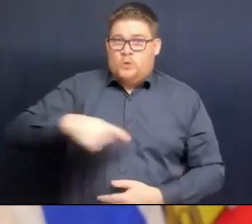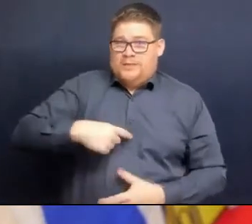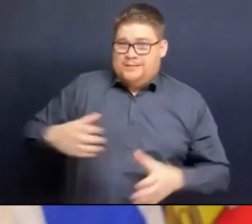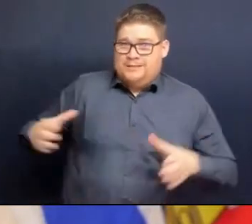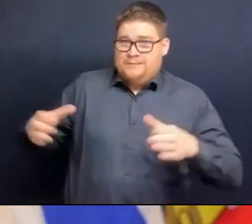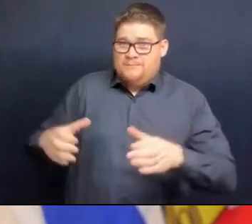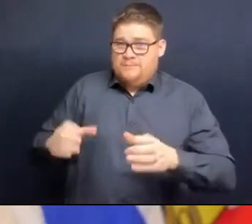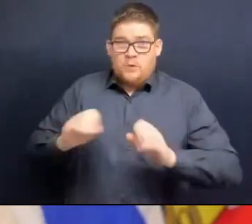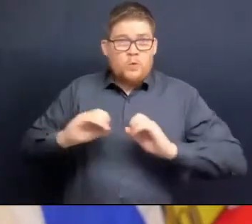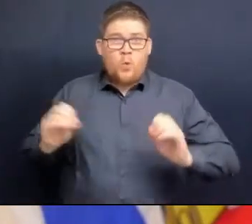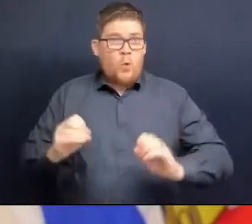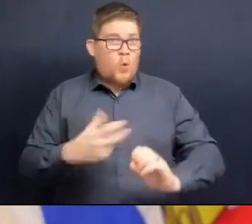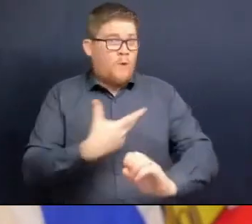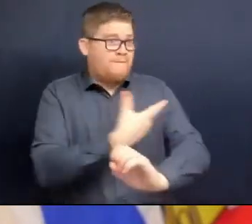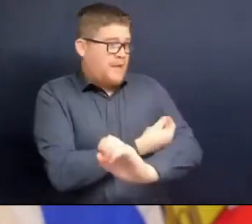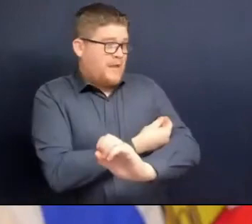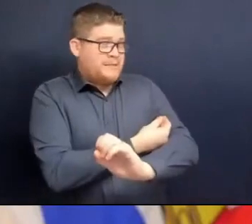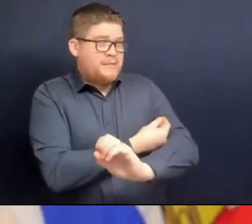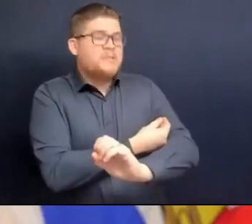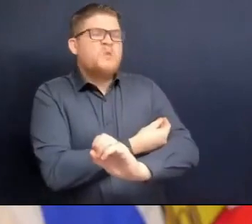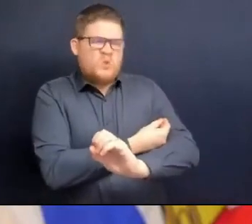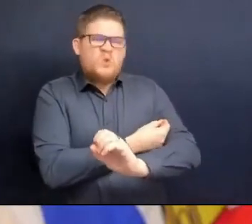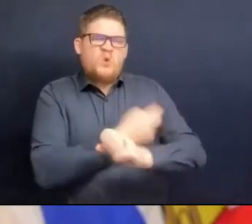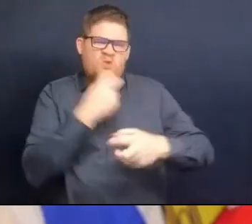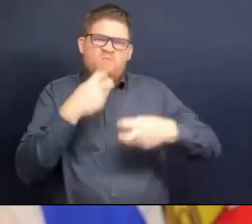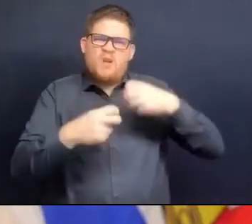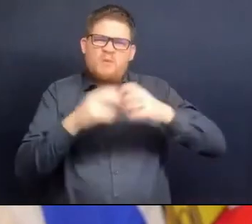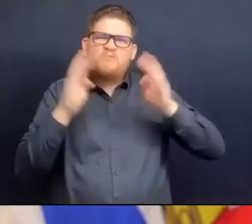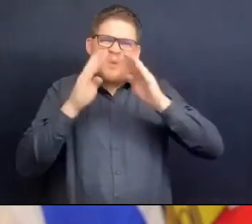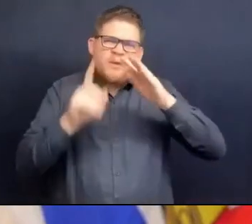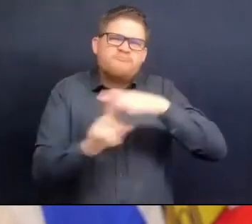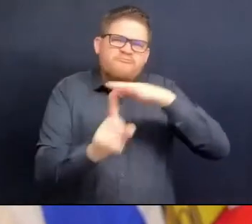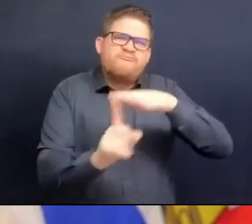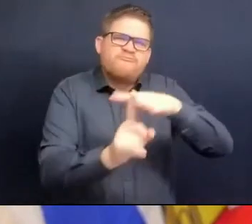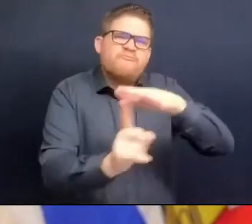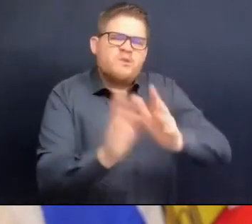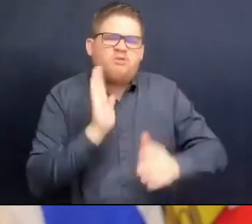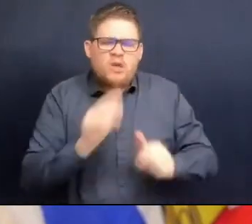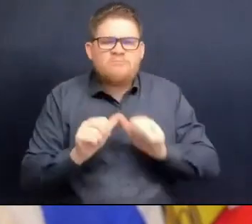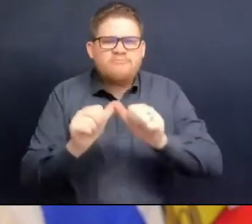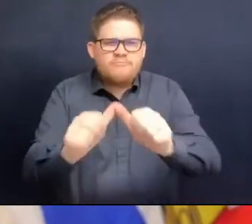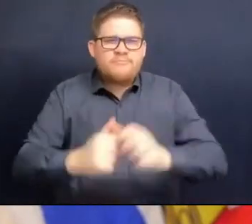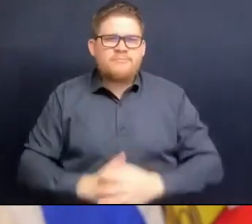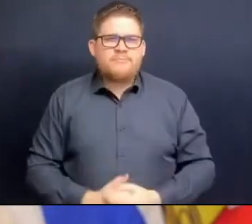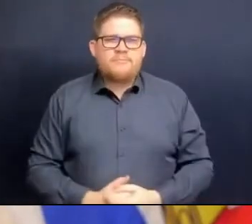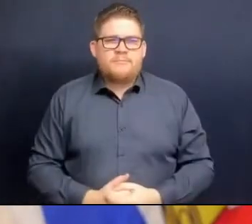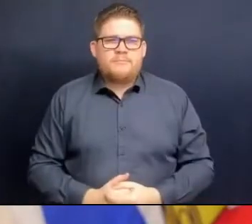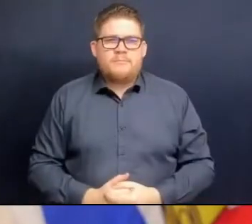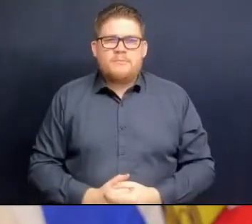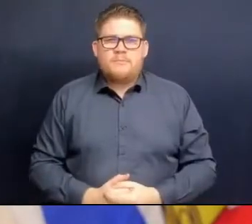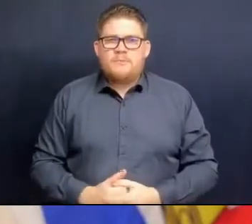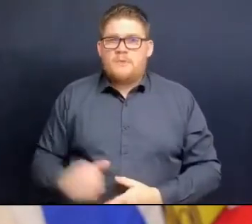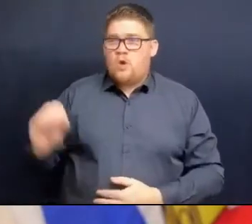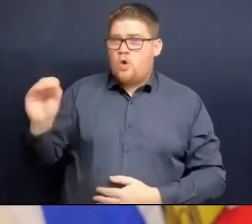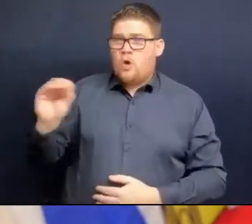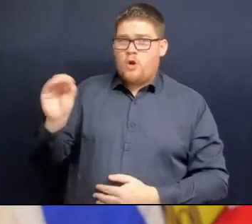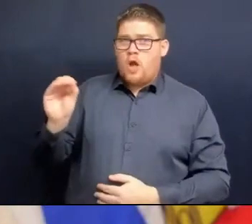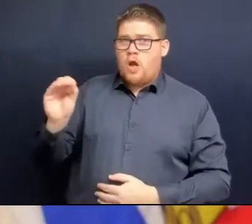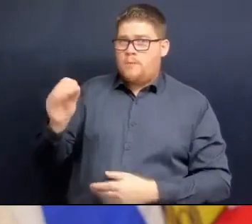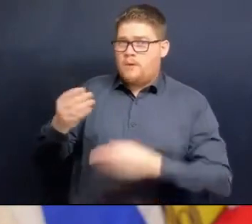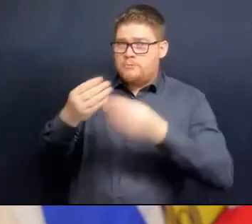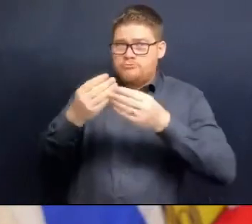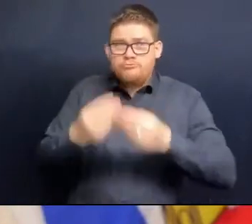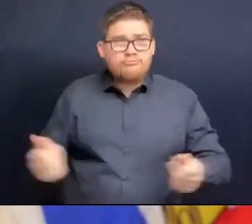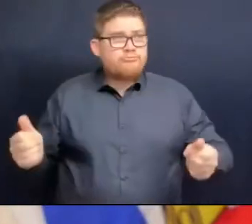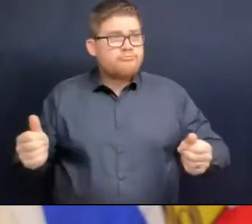wave. But the other thing that's really, really important is it has what has allowed us to get through this, but we are not through this.